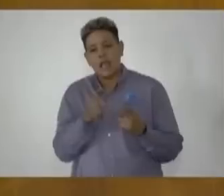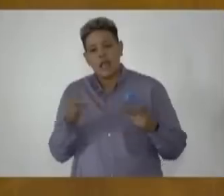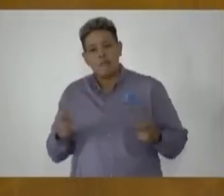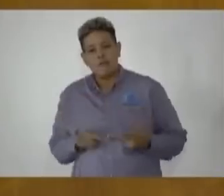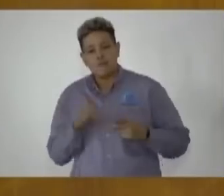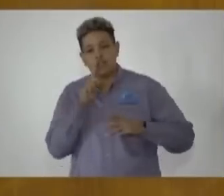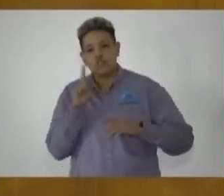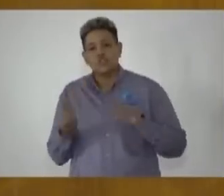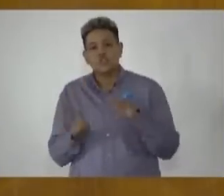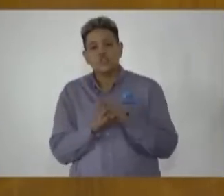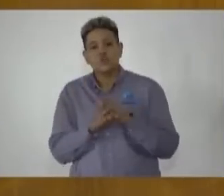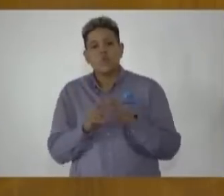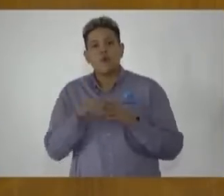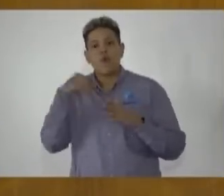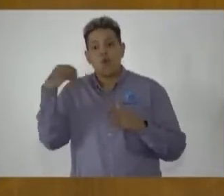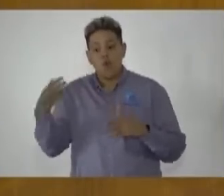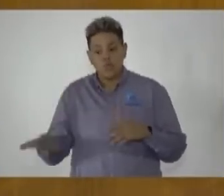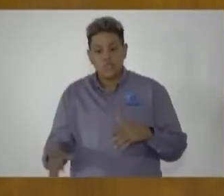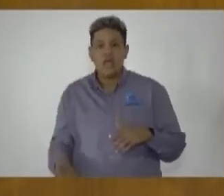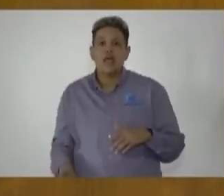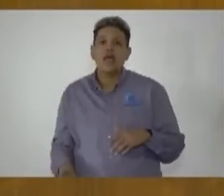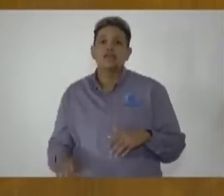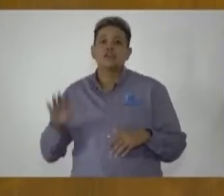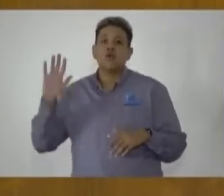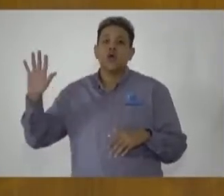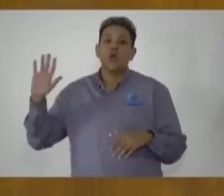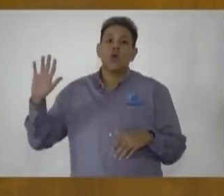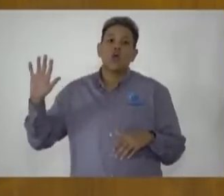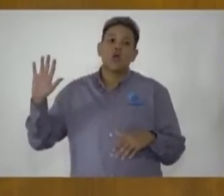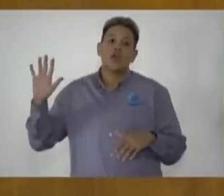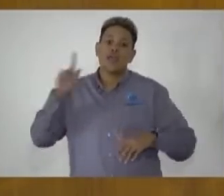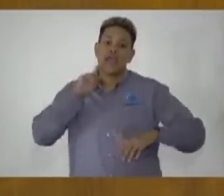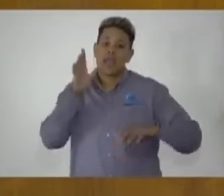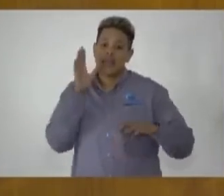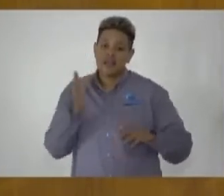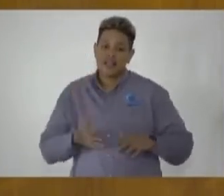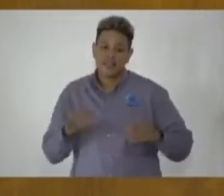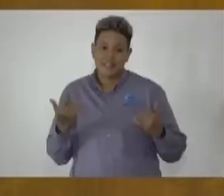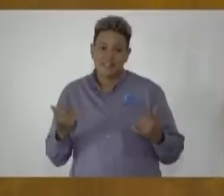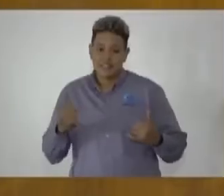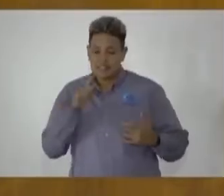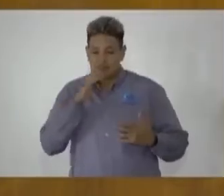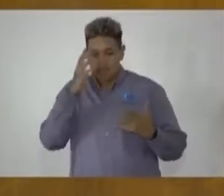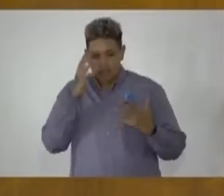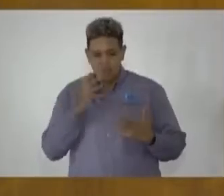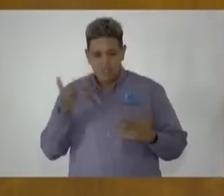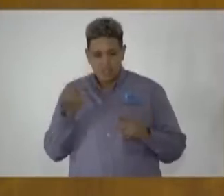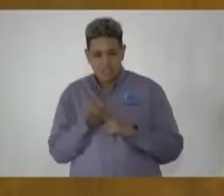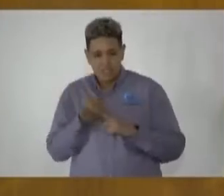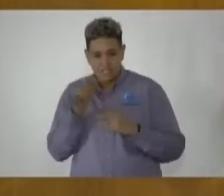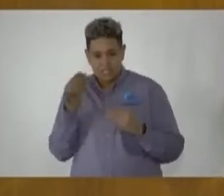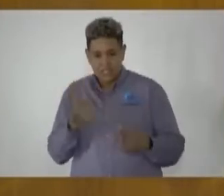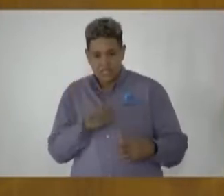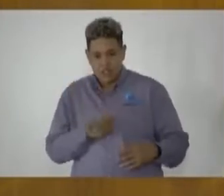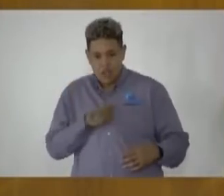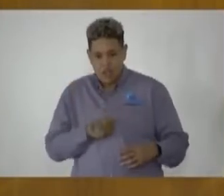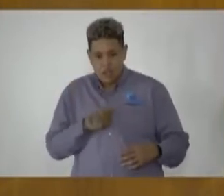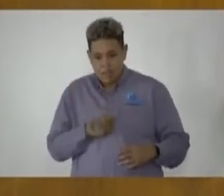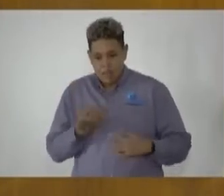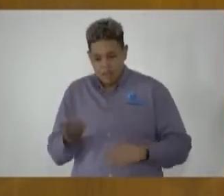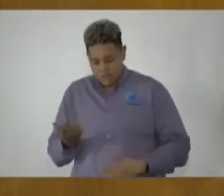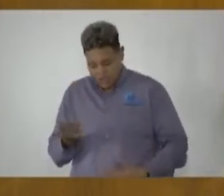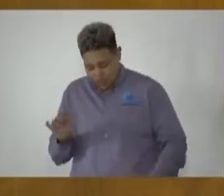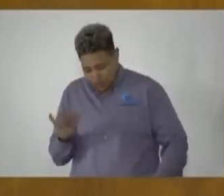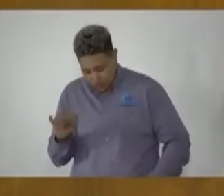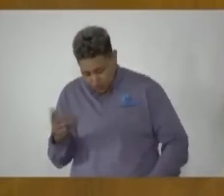be outside. So her absence here today is most regrettable, and she has sent her apology